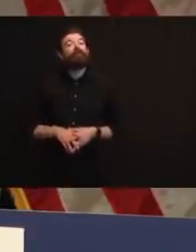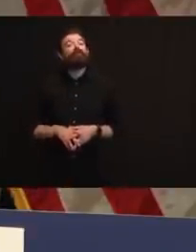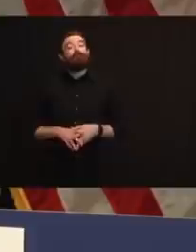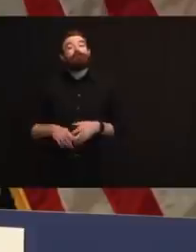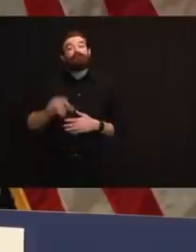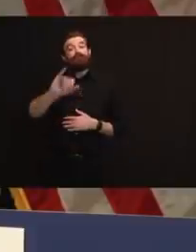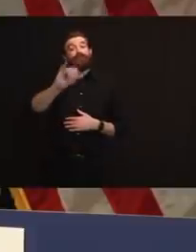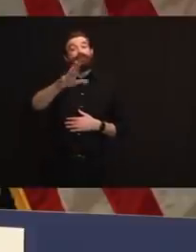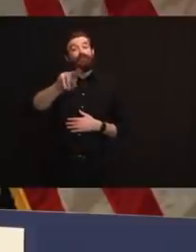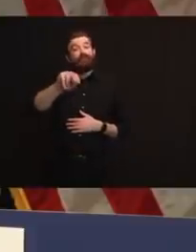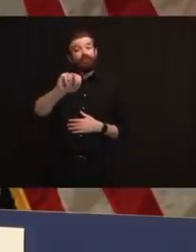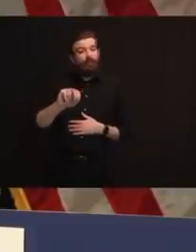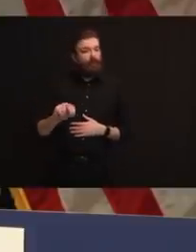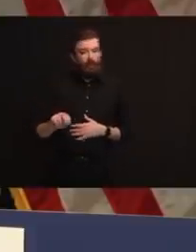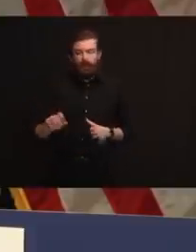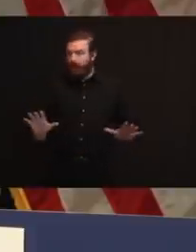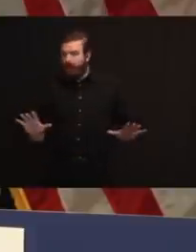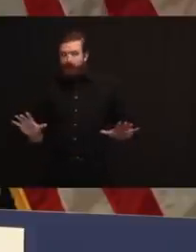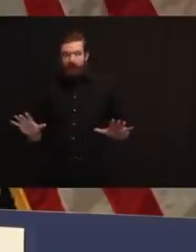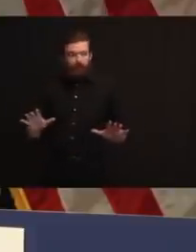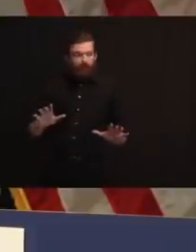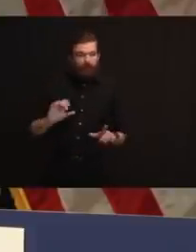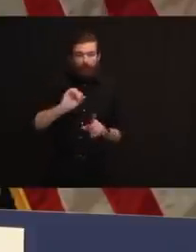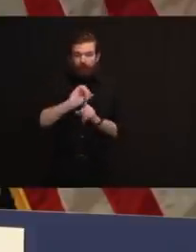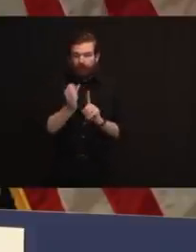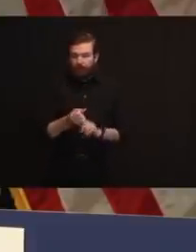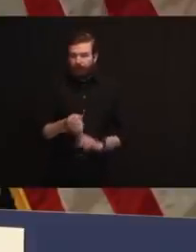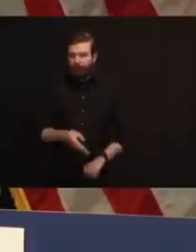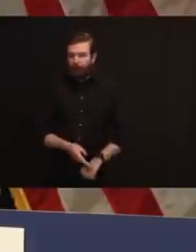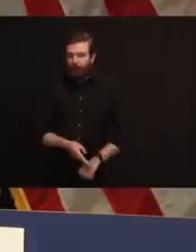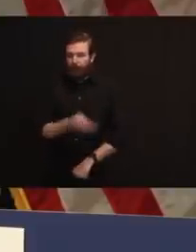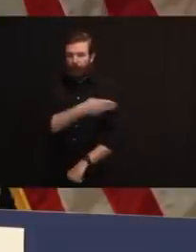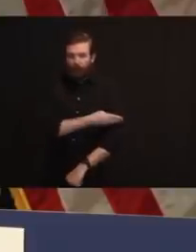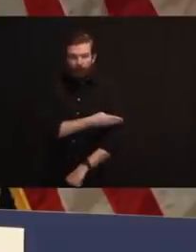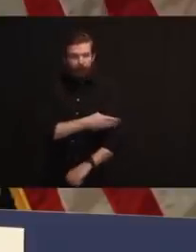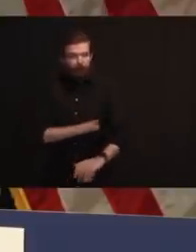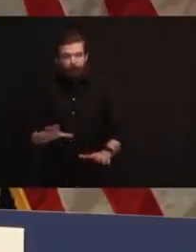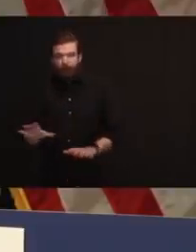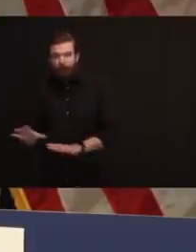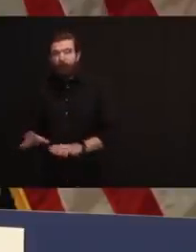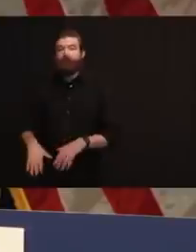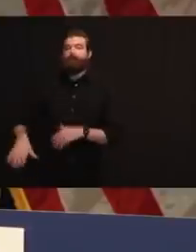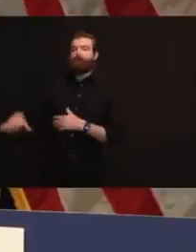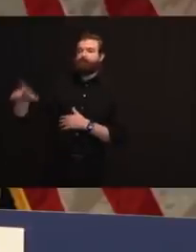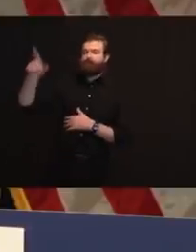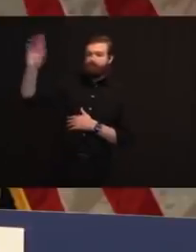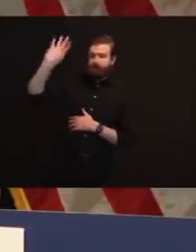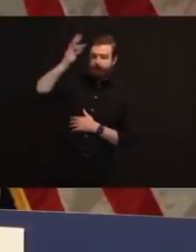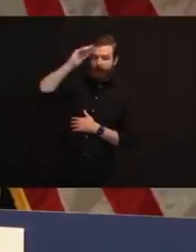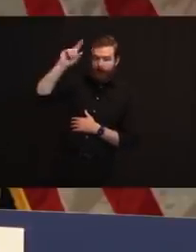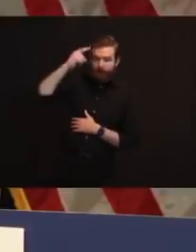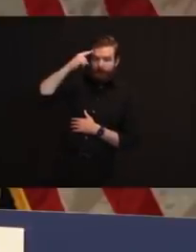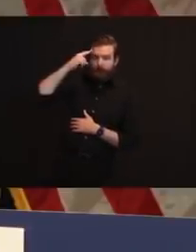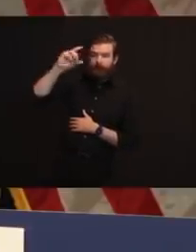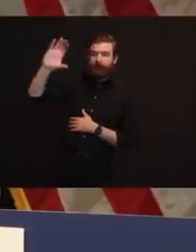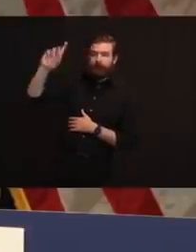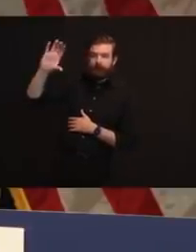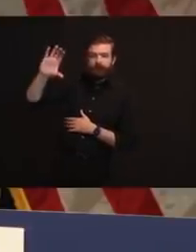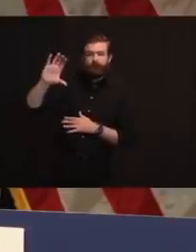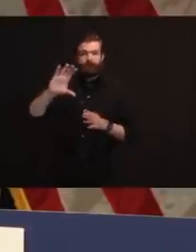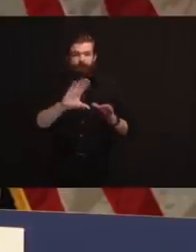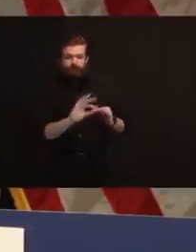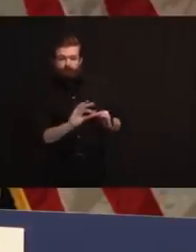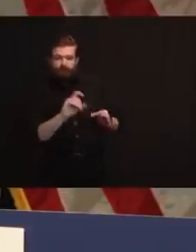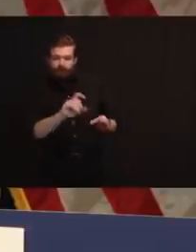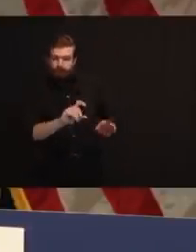began to say, okay, because the federal government was beginning to, the CDC was beginning to talk to the states about, you need to start preparing for this.